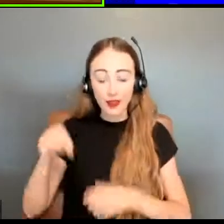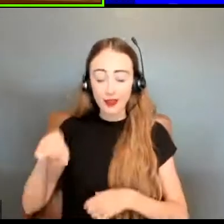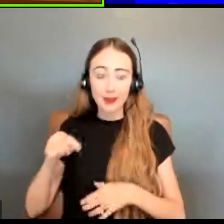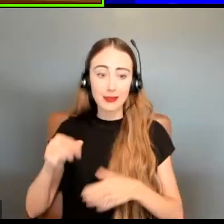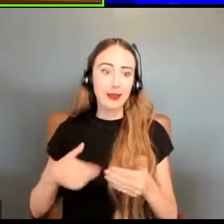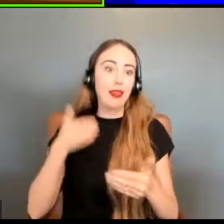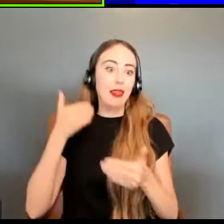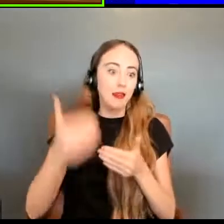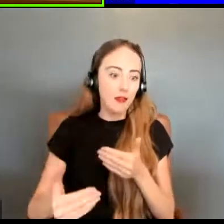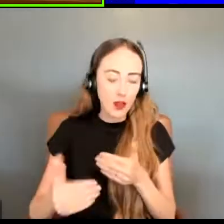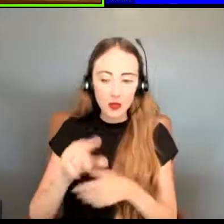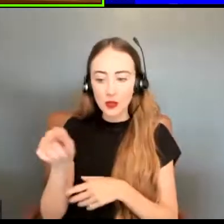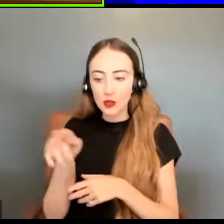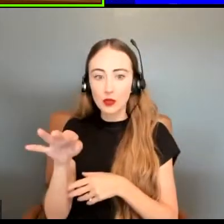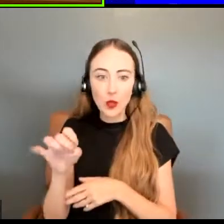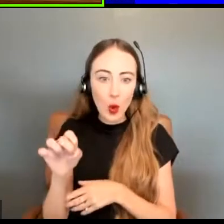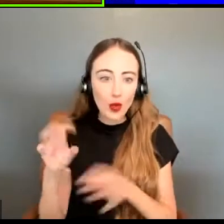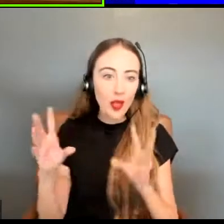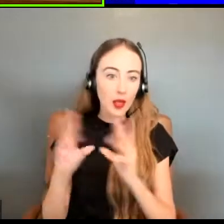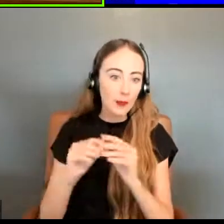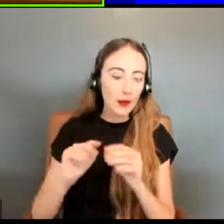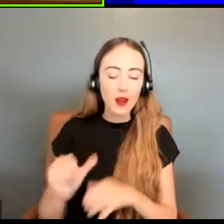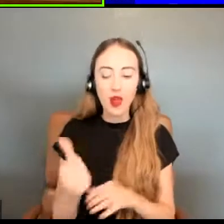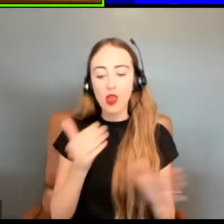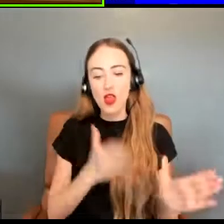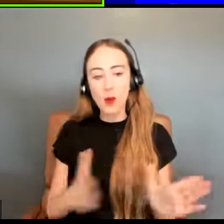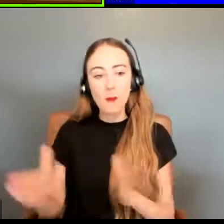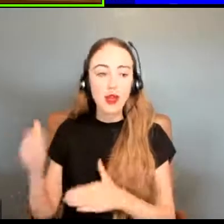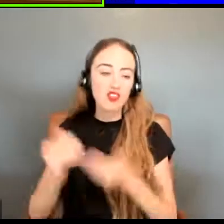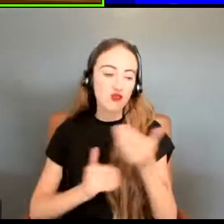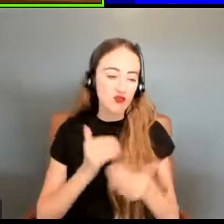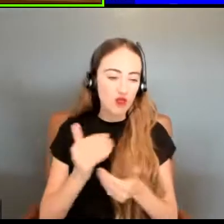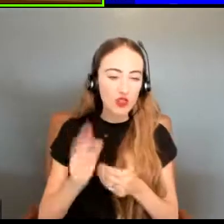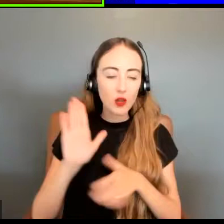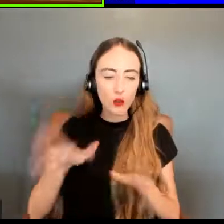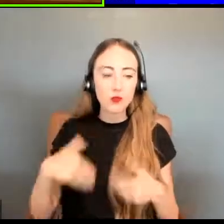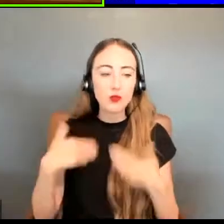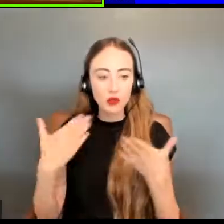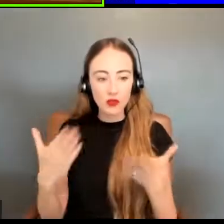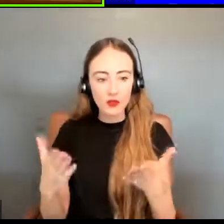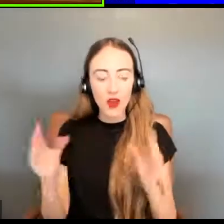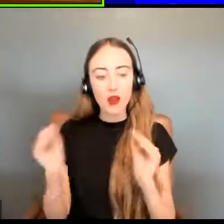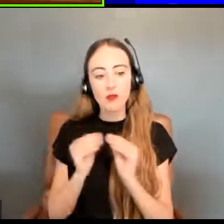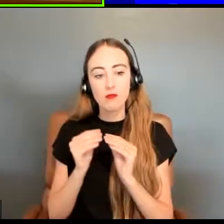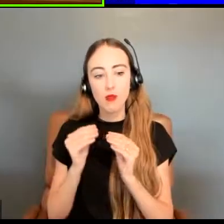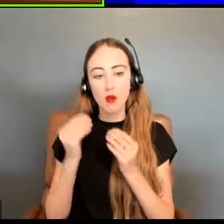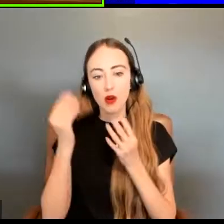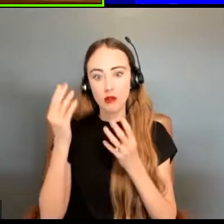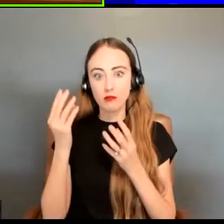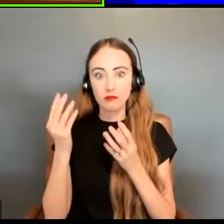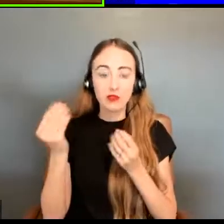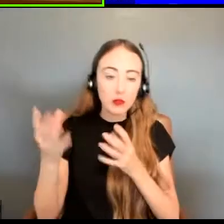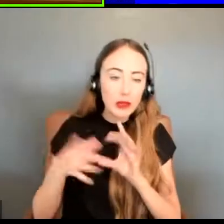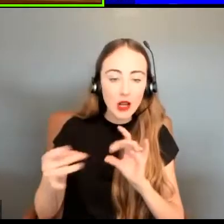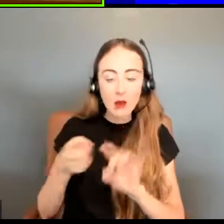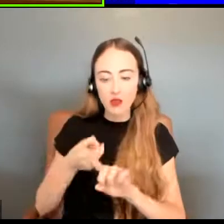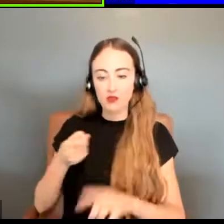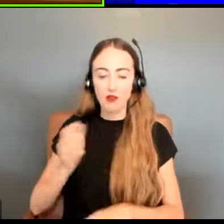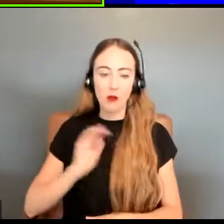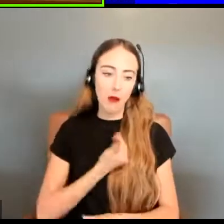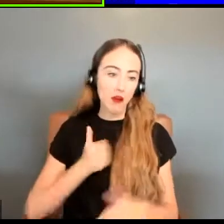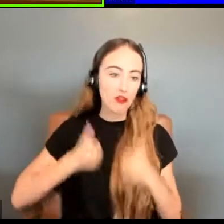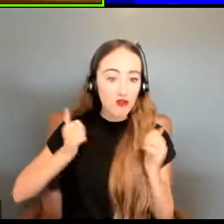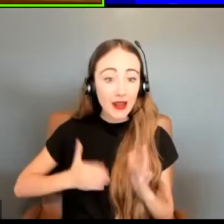number of zoning commission and other planning processes that will provide additional input from the public. This plan starts